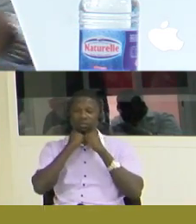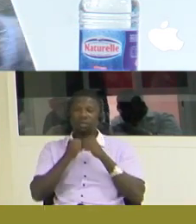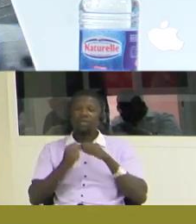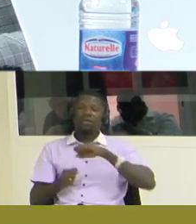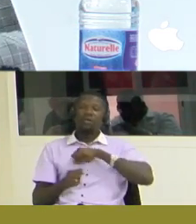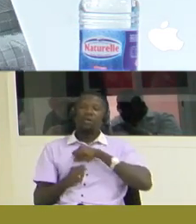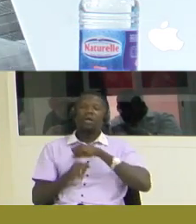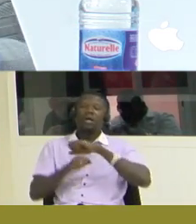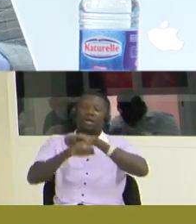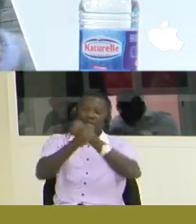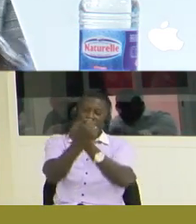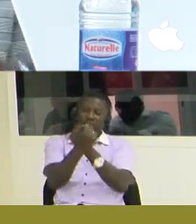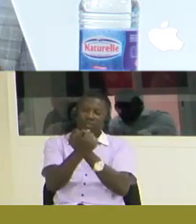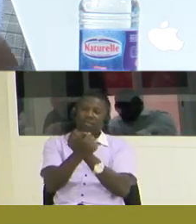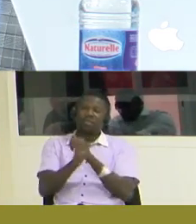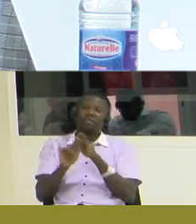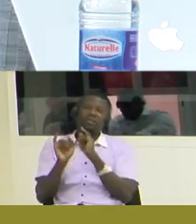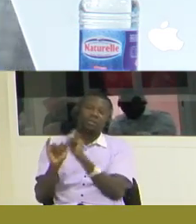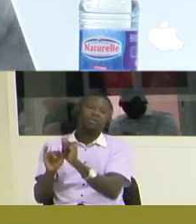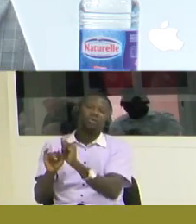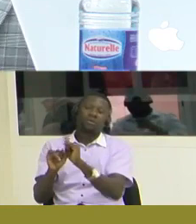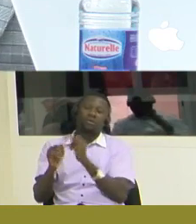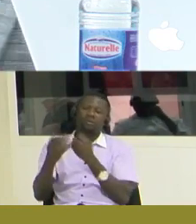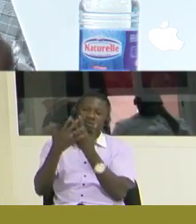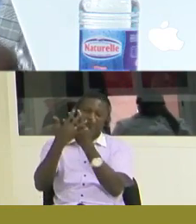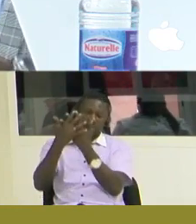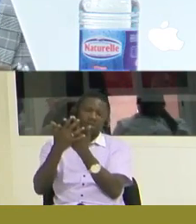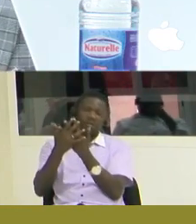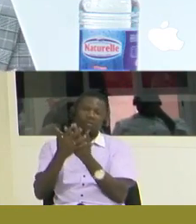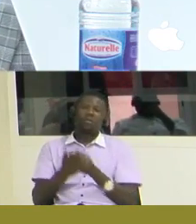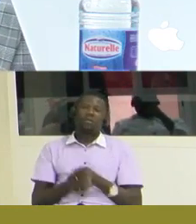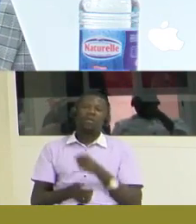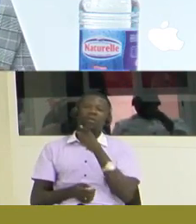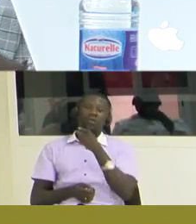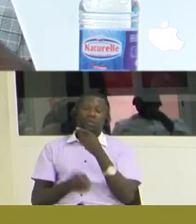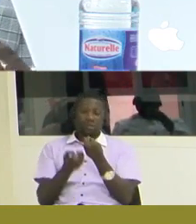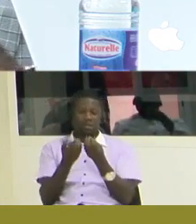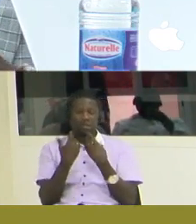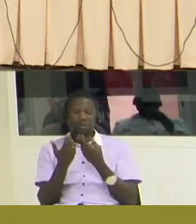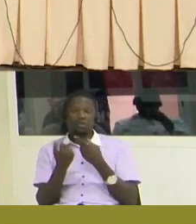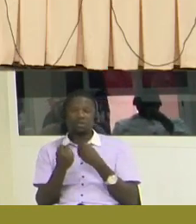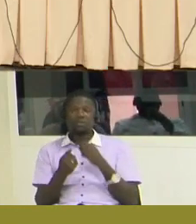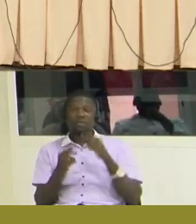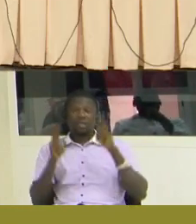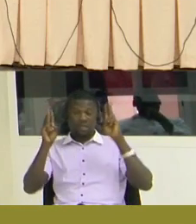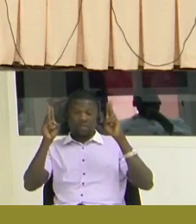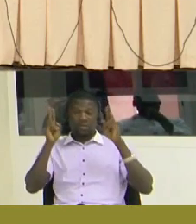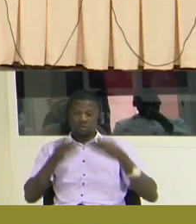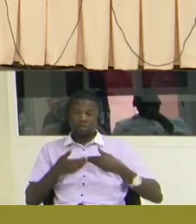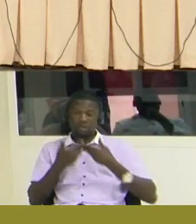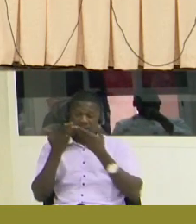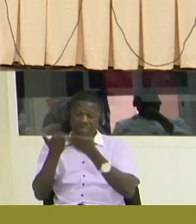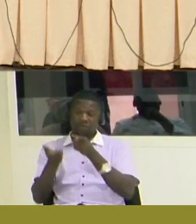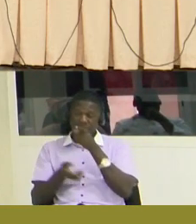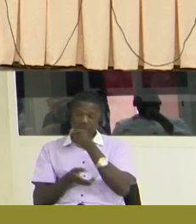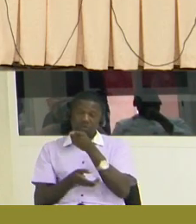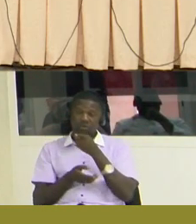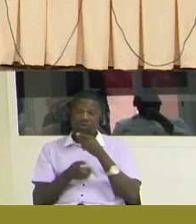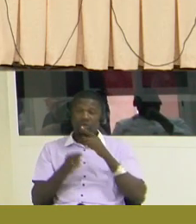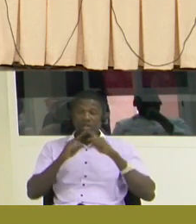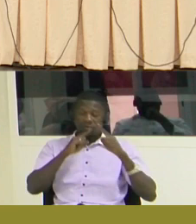you are telling us that jamia was giving you information that